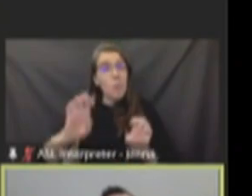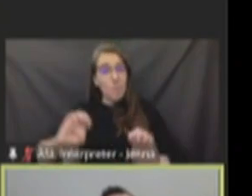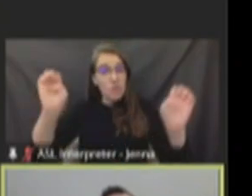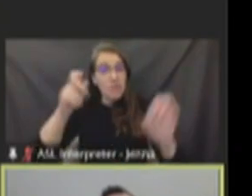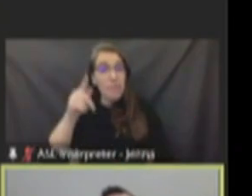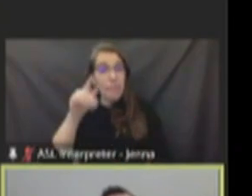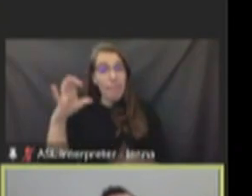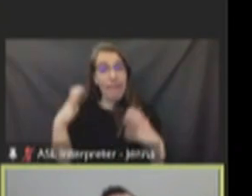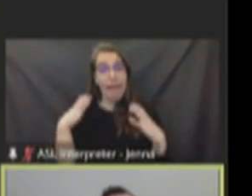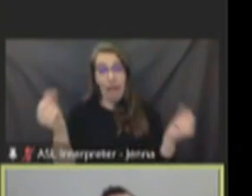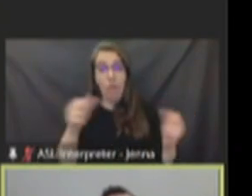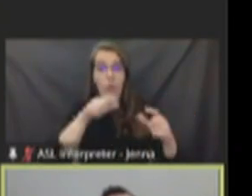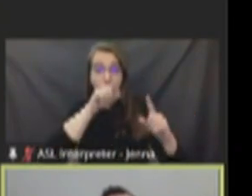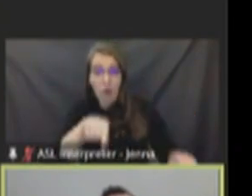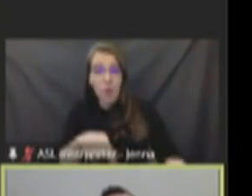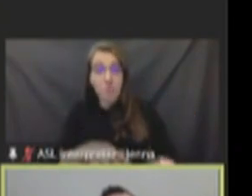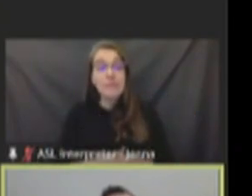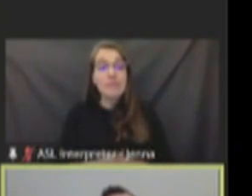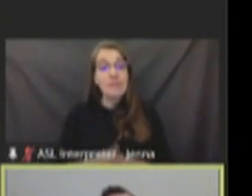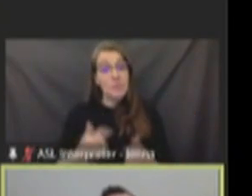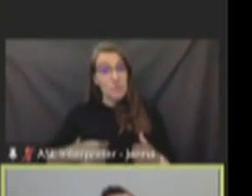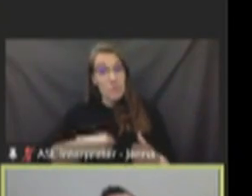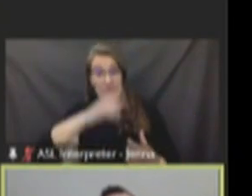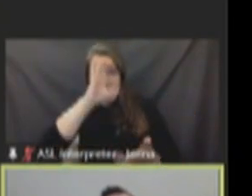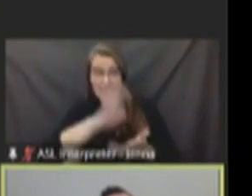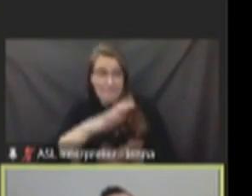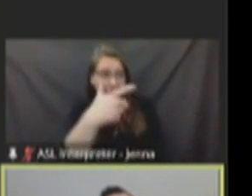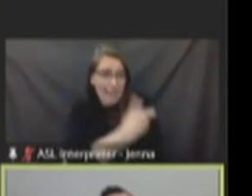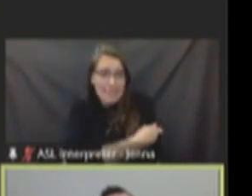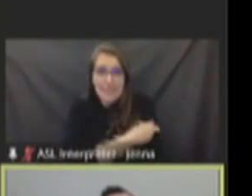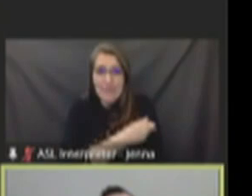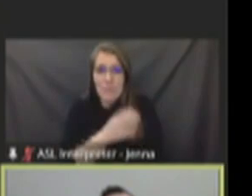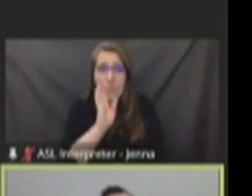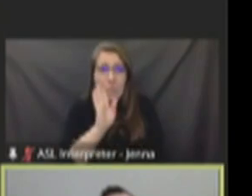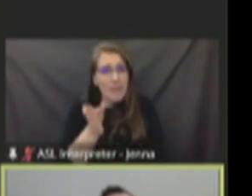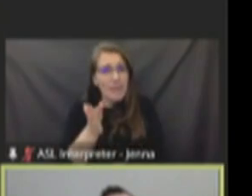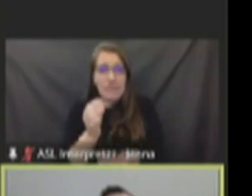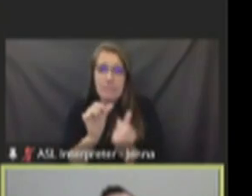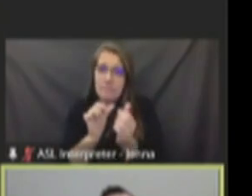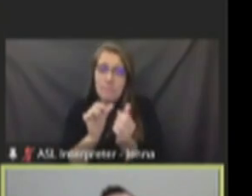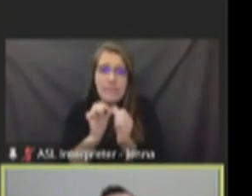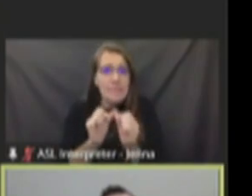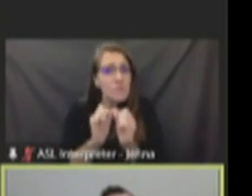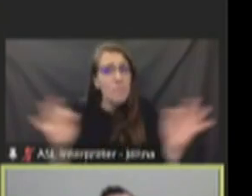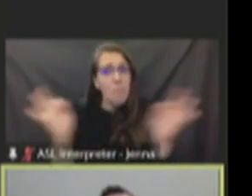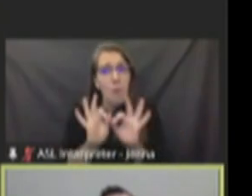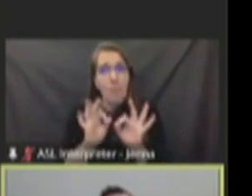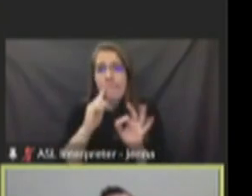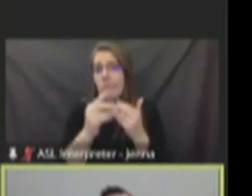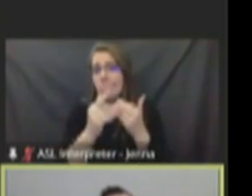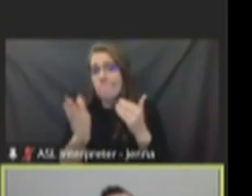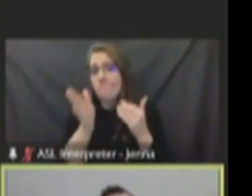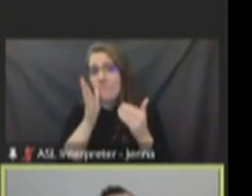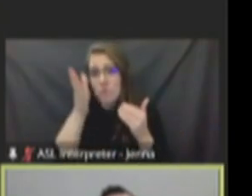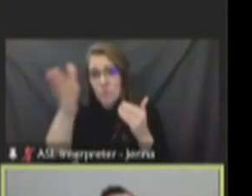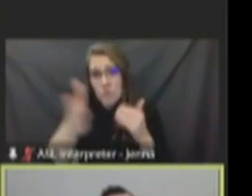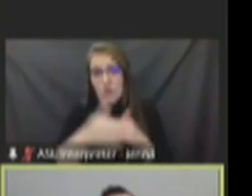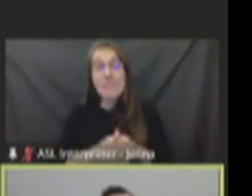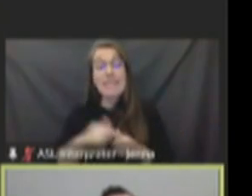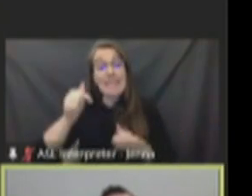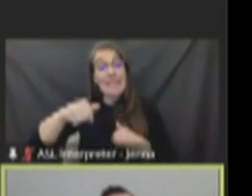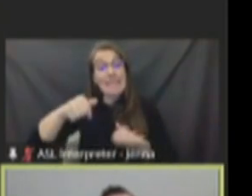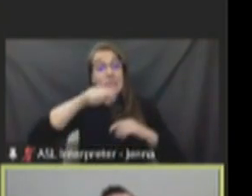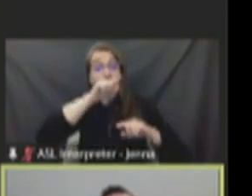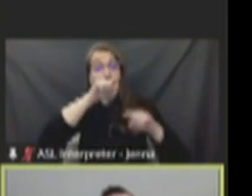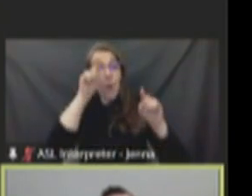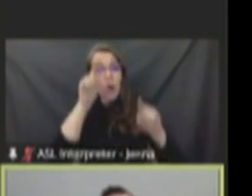and while we think that vaccinations will continue to be critically important moving forward, the order as